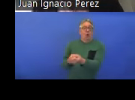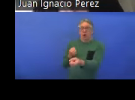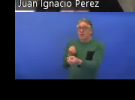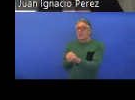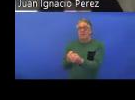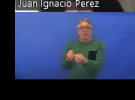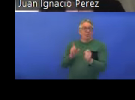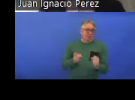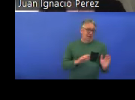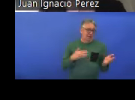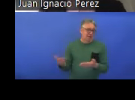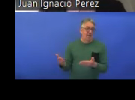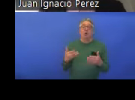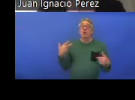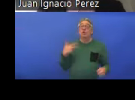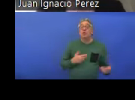services. This is